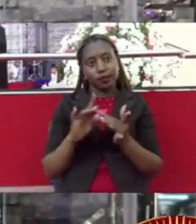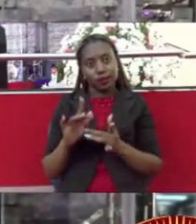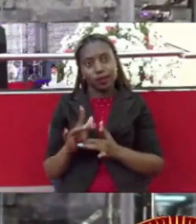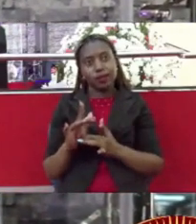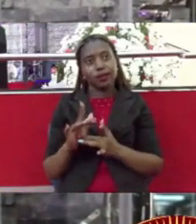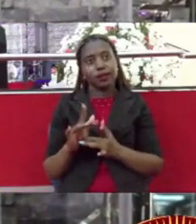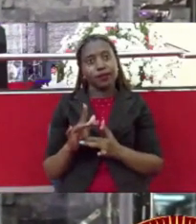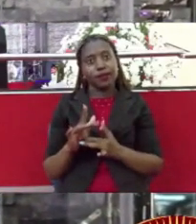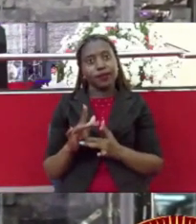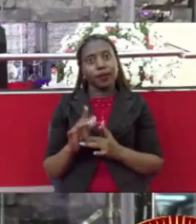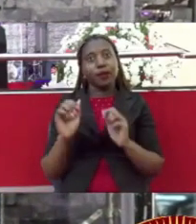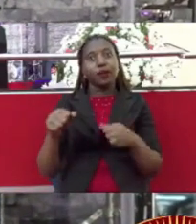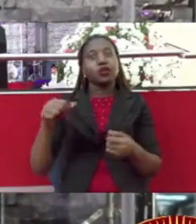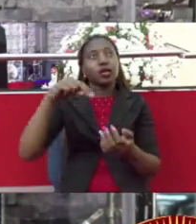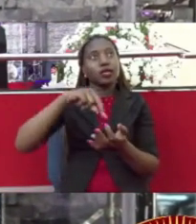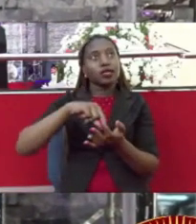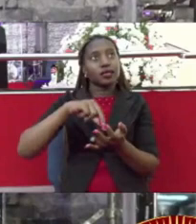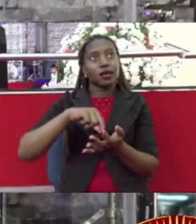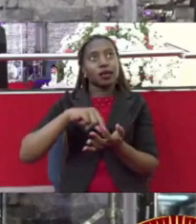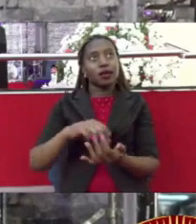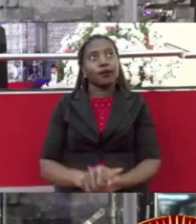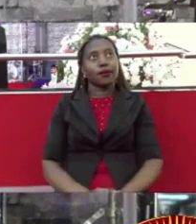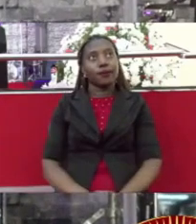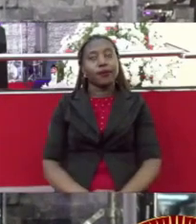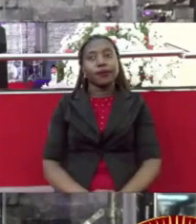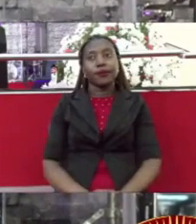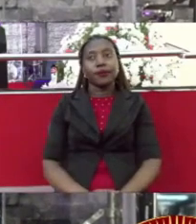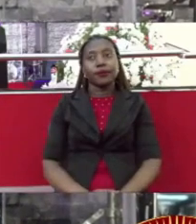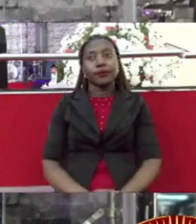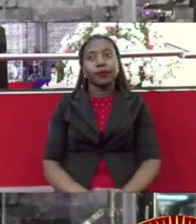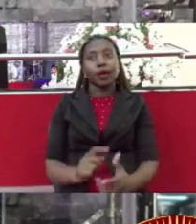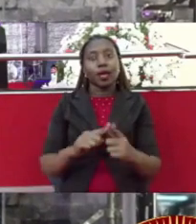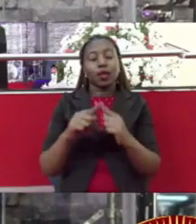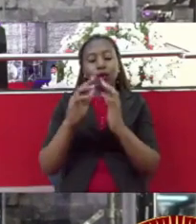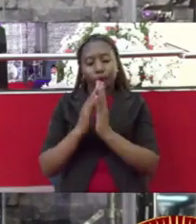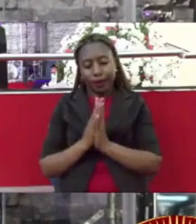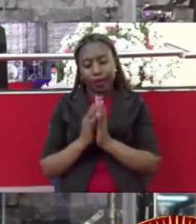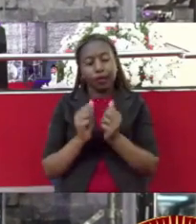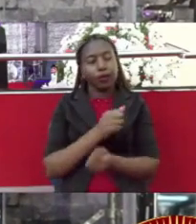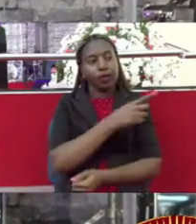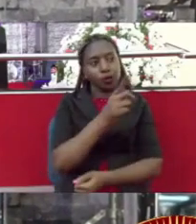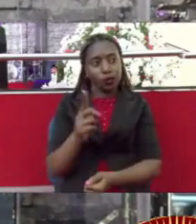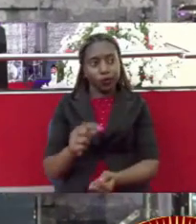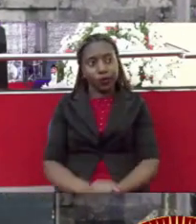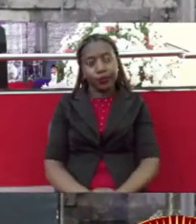Yesu? You can just stand up wherever you are. Simama tu mahali ambapo uliko. And we'll pray with you. Na tutaomba na wewe.